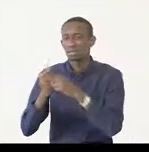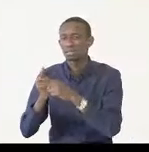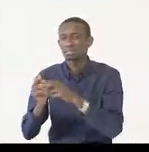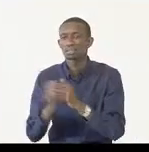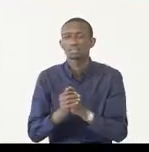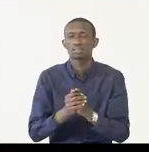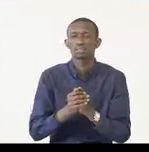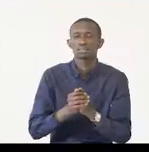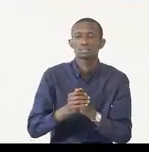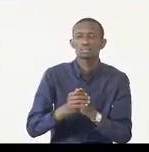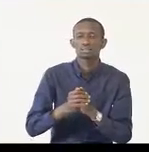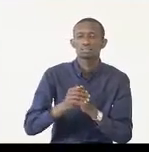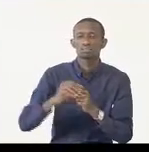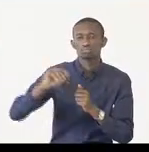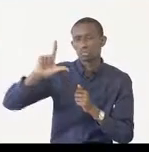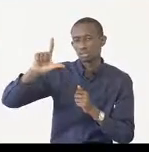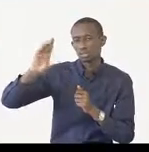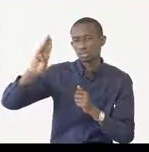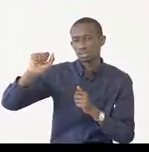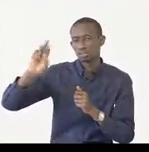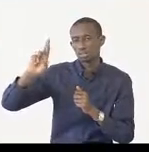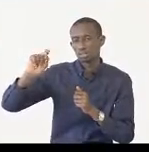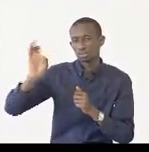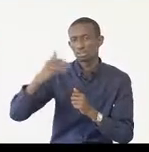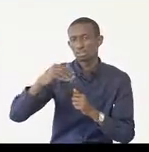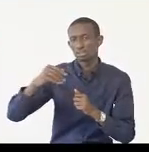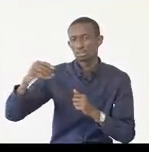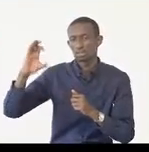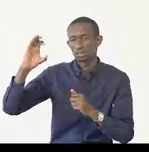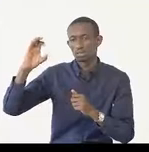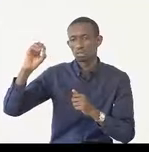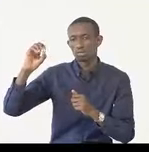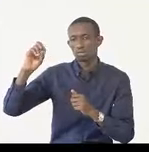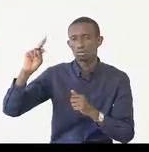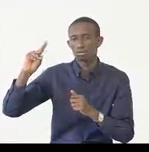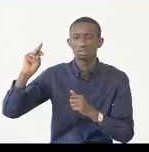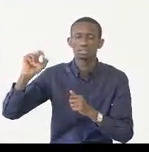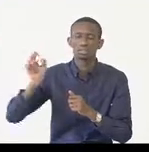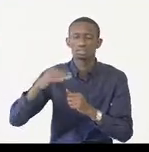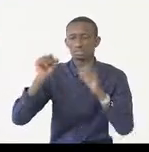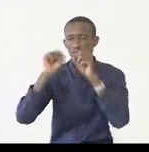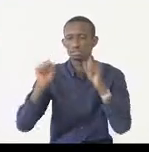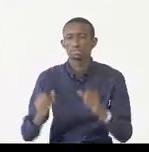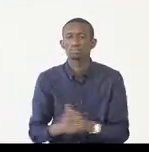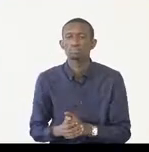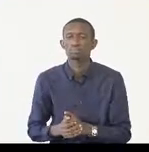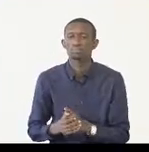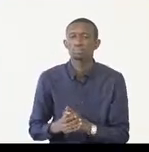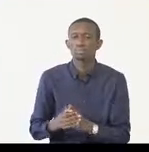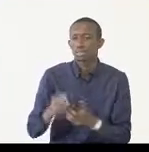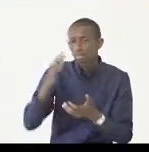scattering experiments have a target that is stationary in the laboratory, a target that is stationary. It means